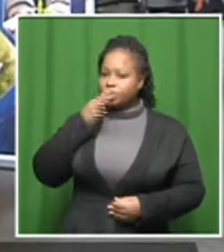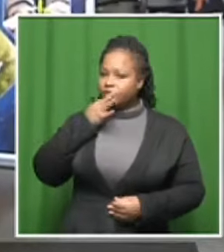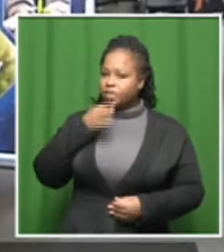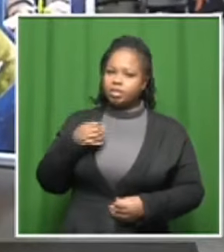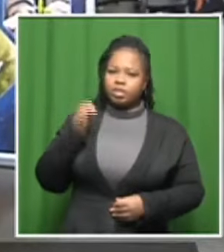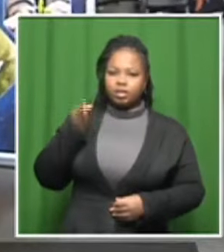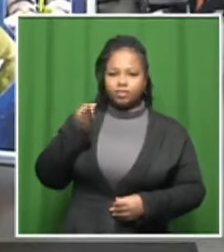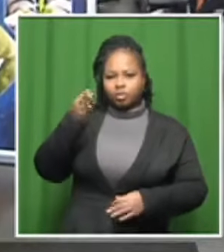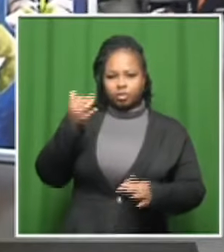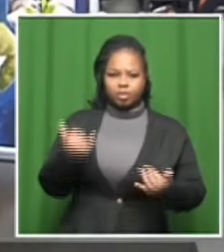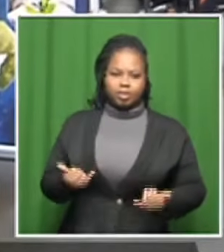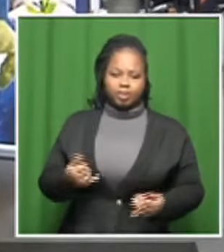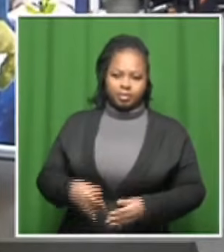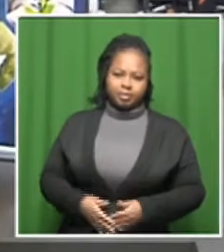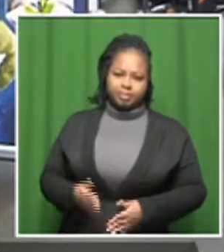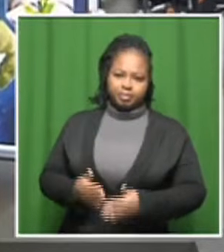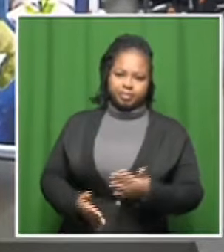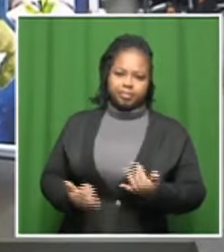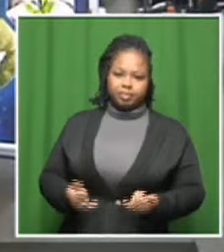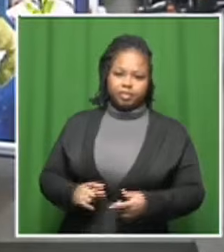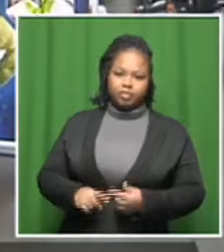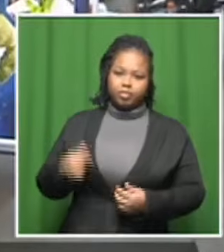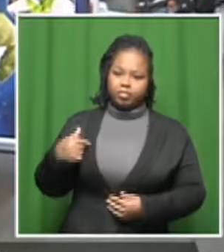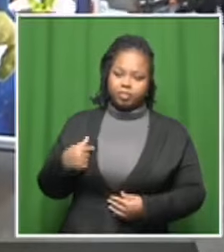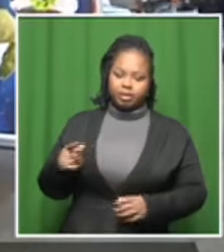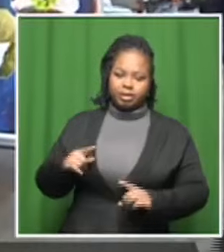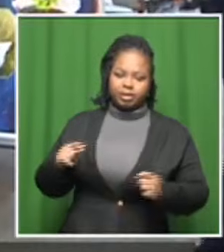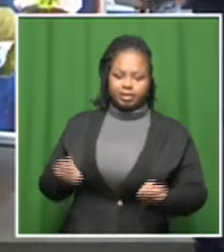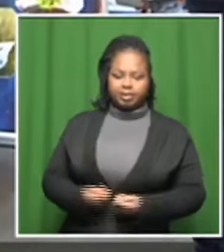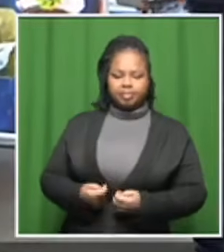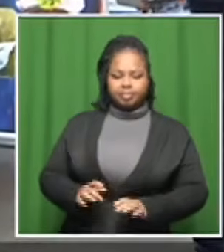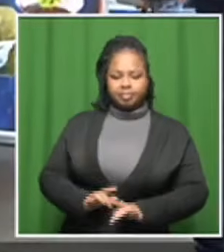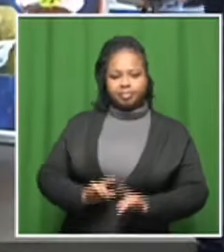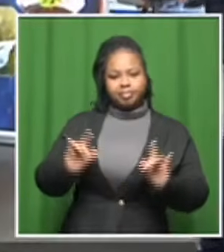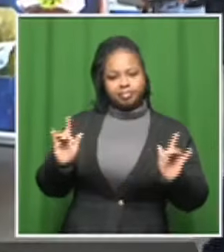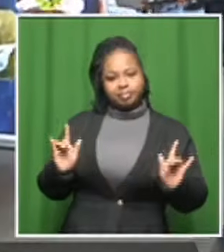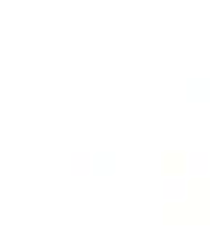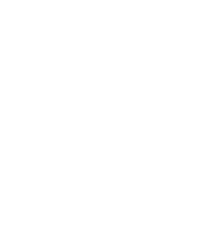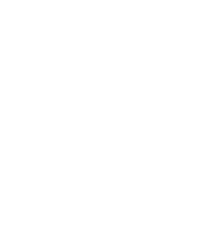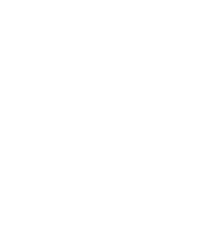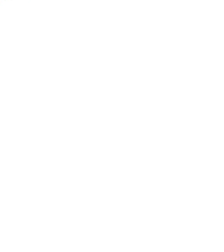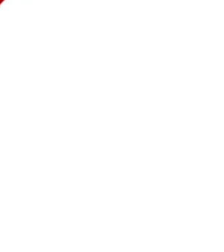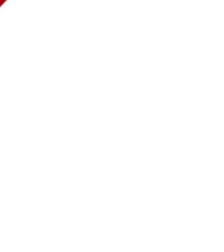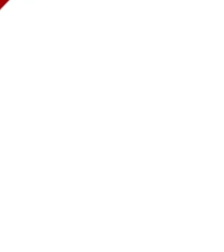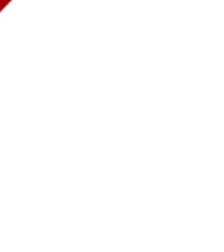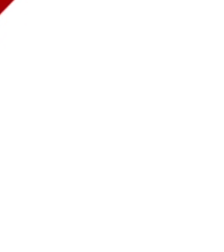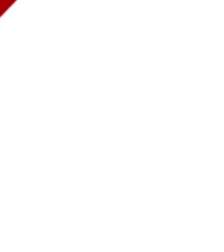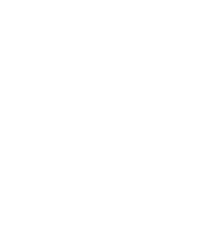We're going to leave it there, and from myself and the crew, until next time, it's back to you in studio. Goodbye.